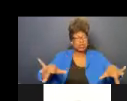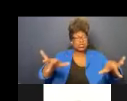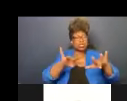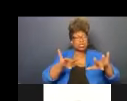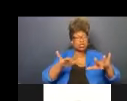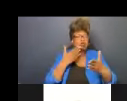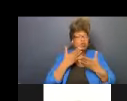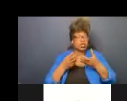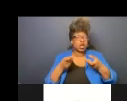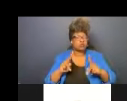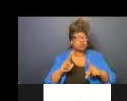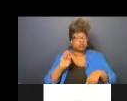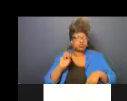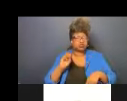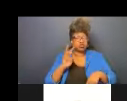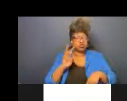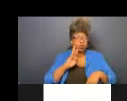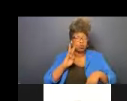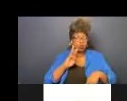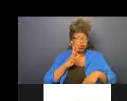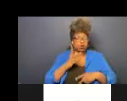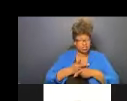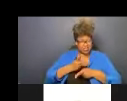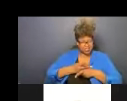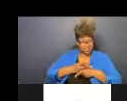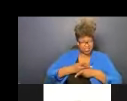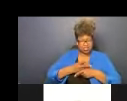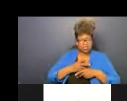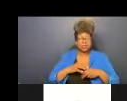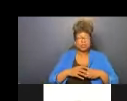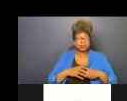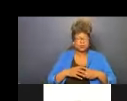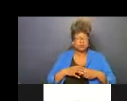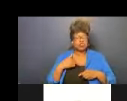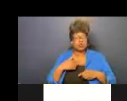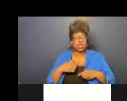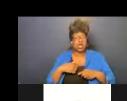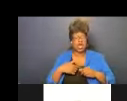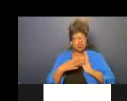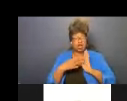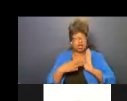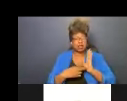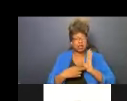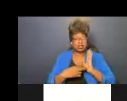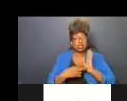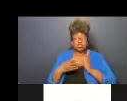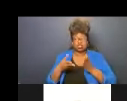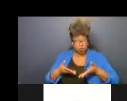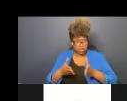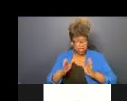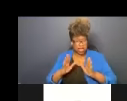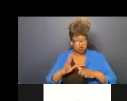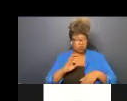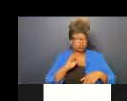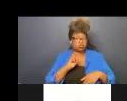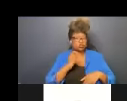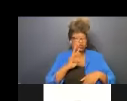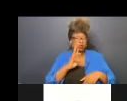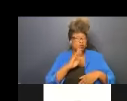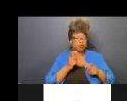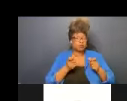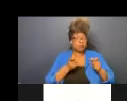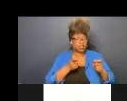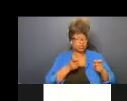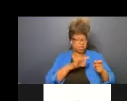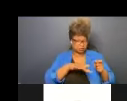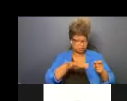detention, having some guidelines from working with the state on some guidelines to allow for stormwater management would be necessary for this. Right now, the rules